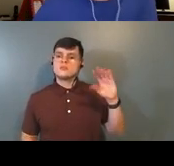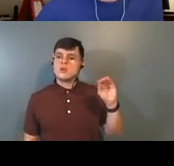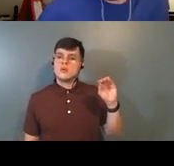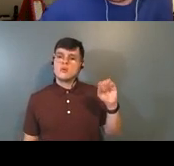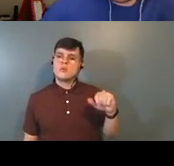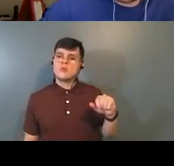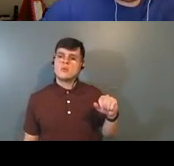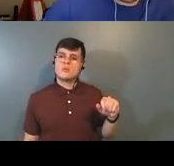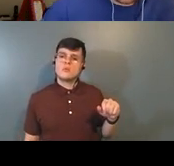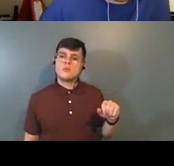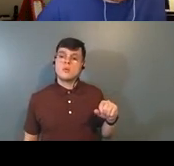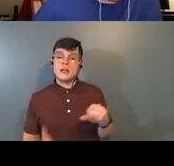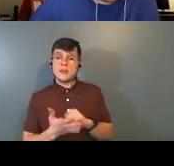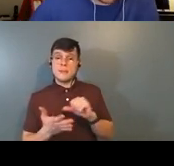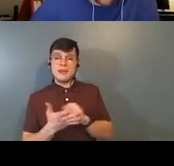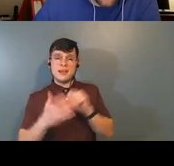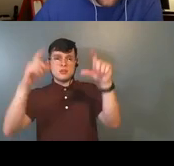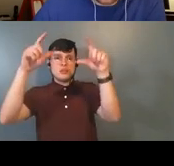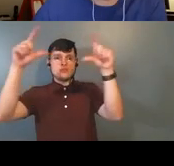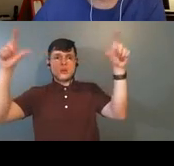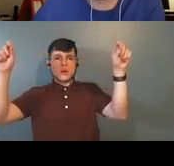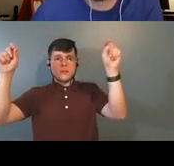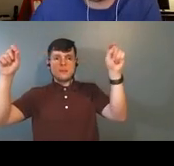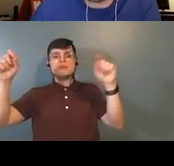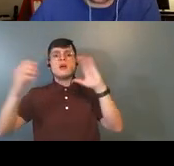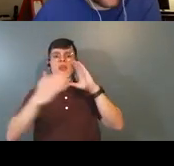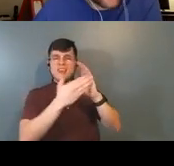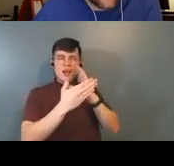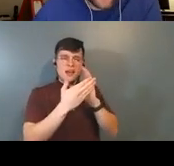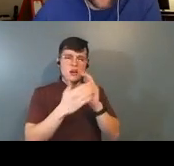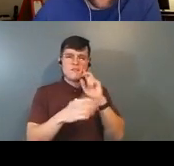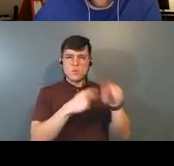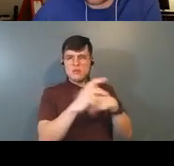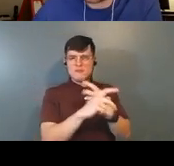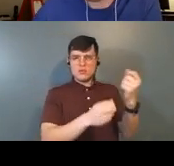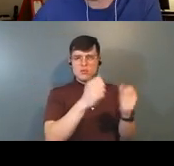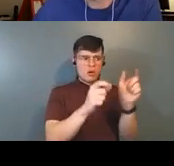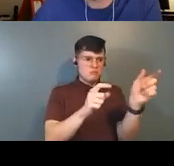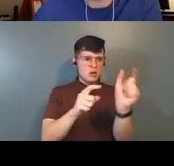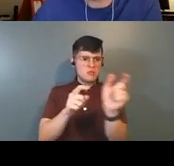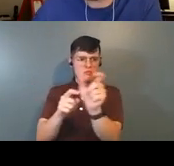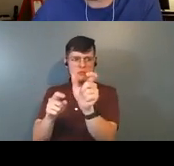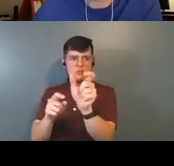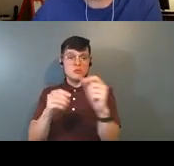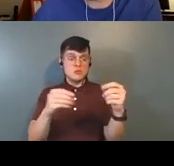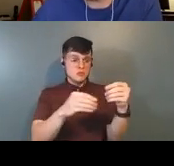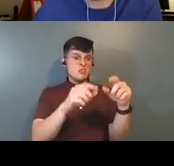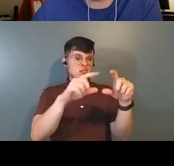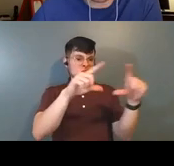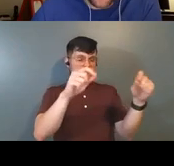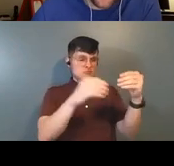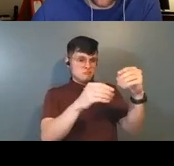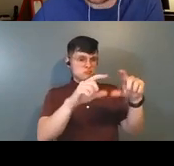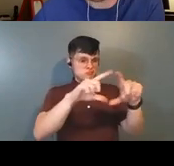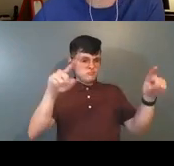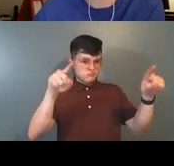So on the page at the very top, there's the icons for the vehicle type. Right below that are the results. And so there's two columns,